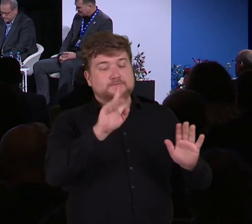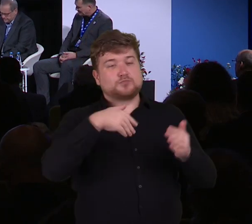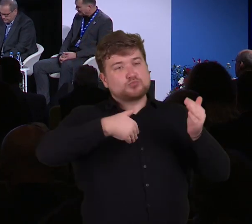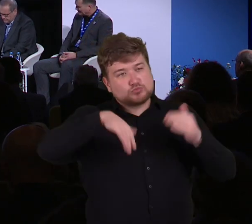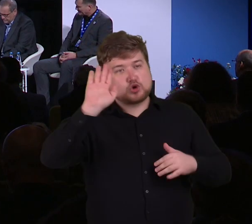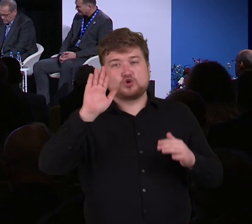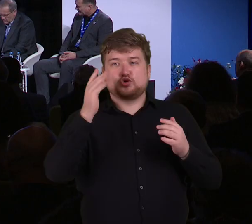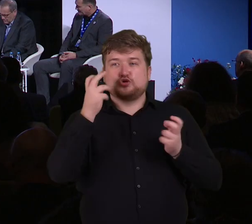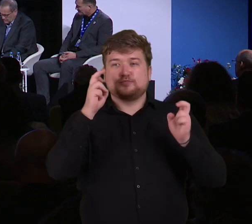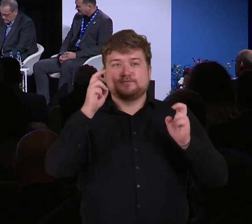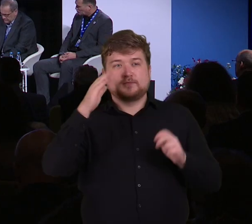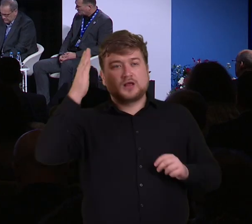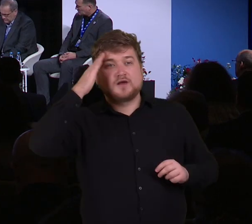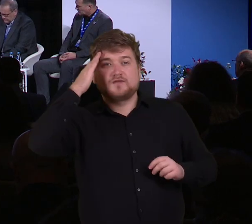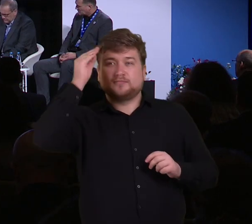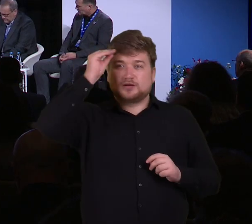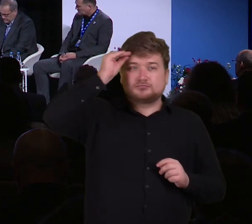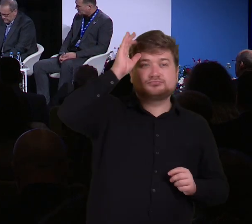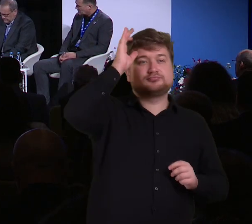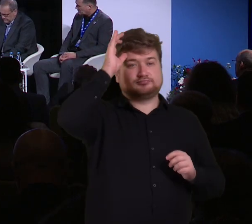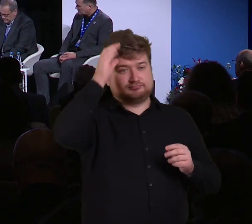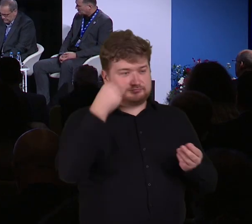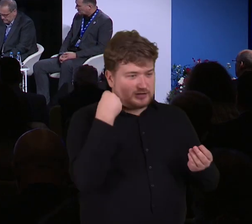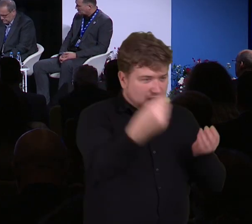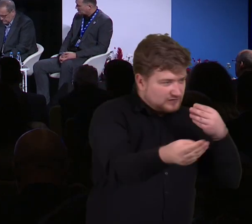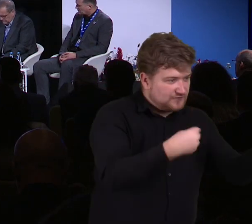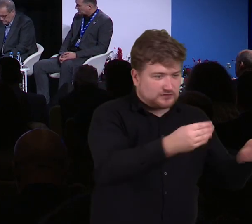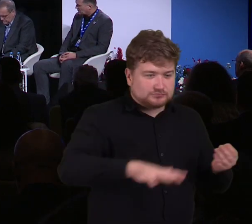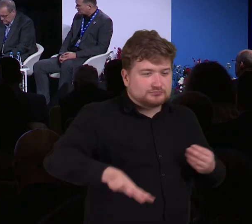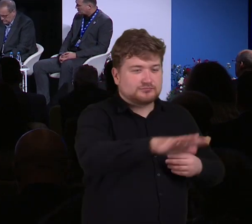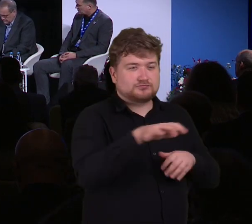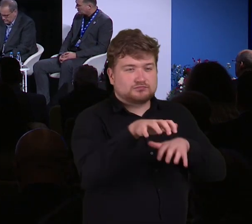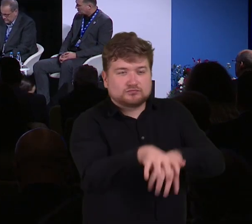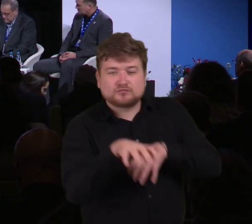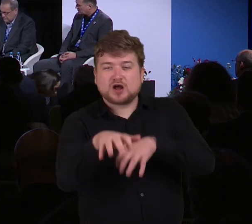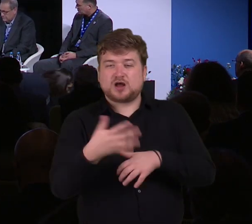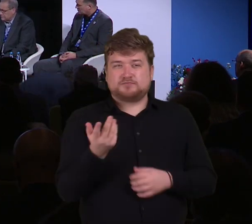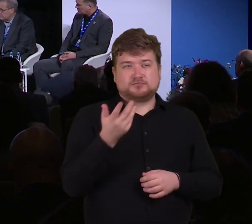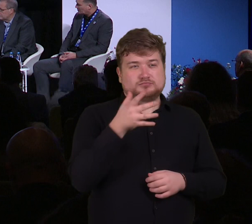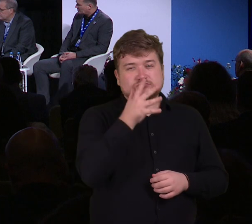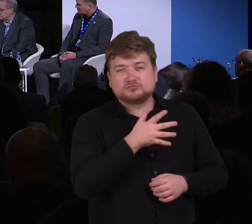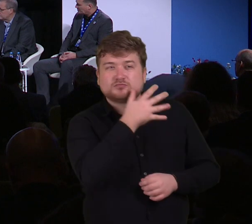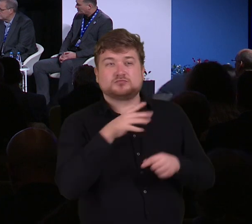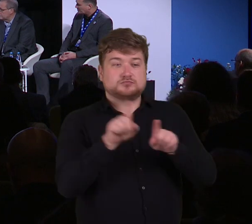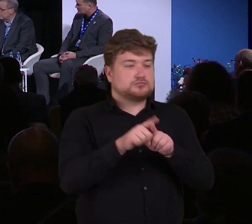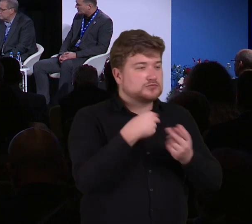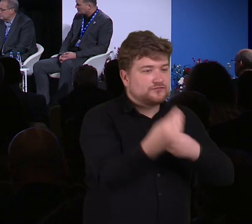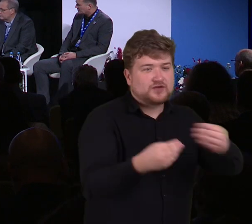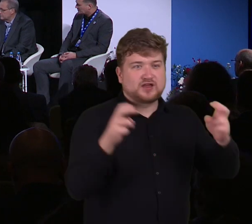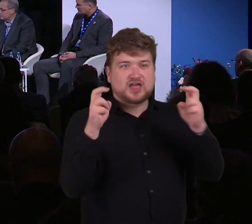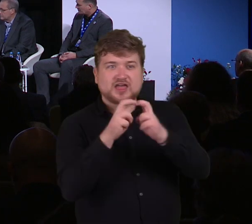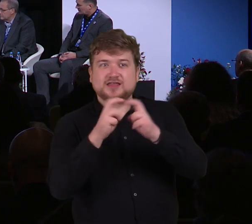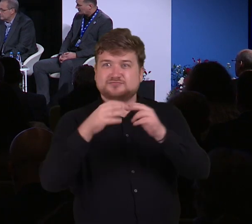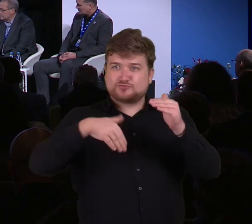and development, energy and all this stuff. You can't find experts in 1 minute in our cities or in